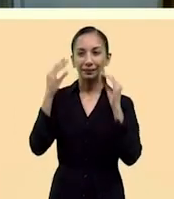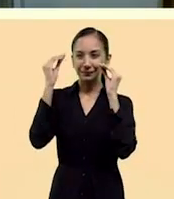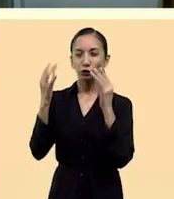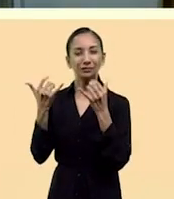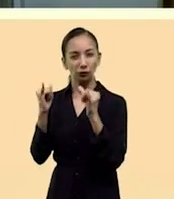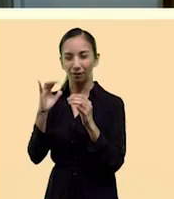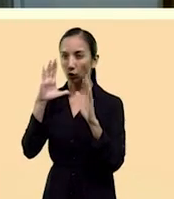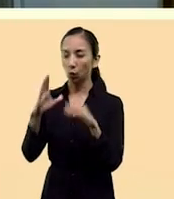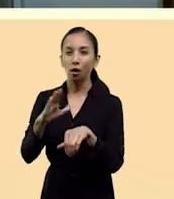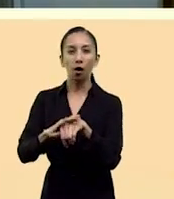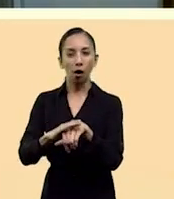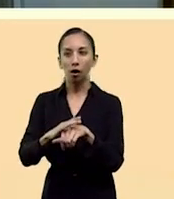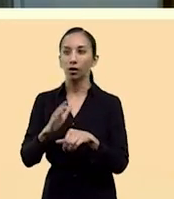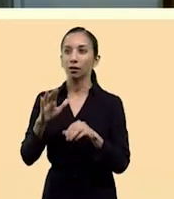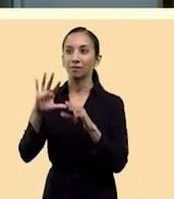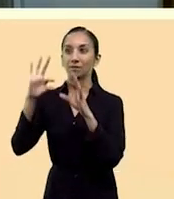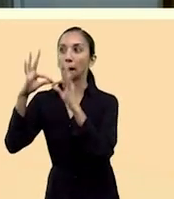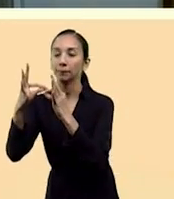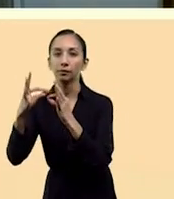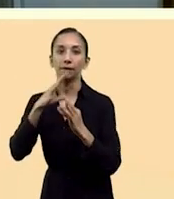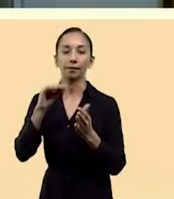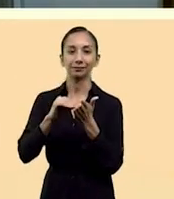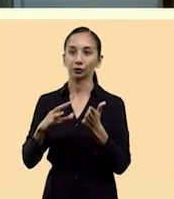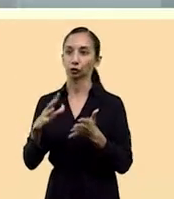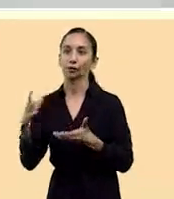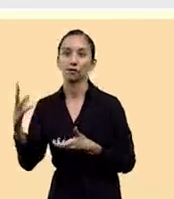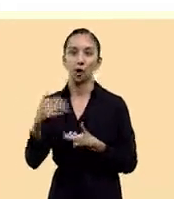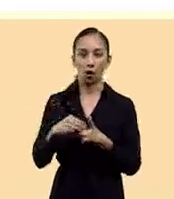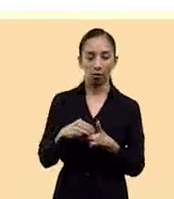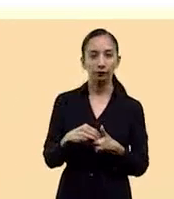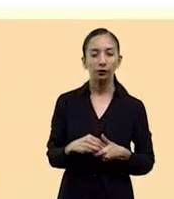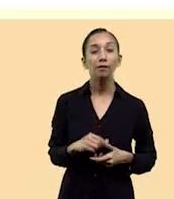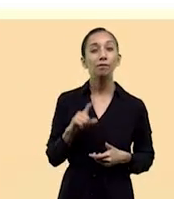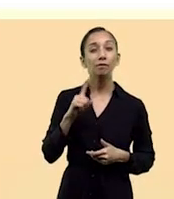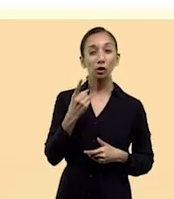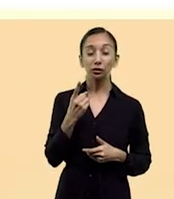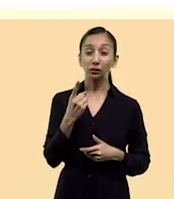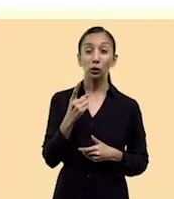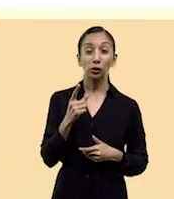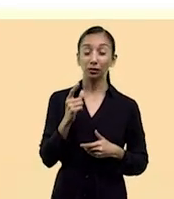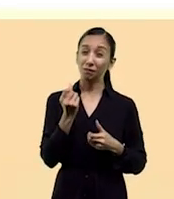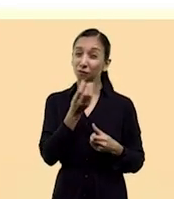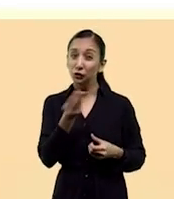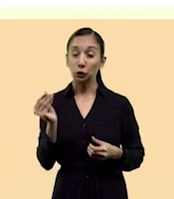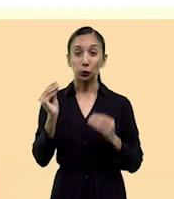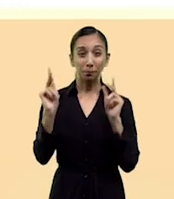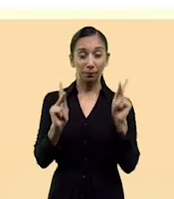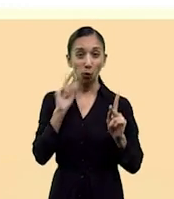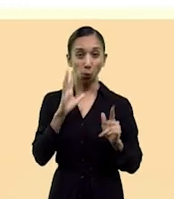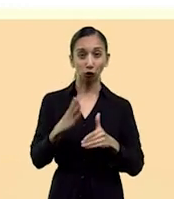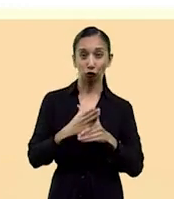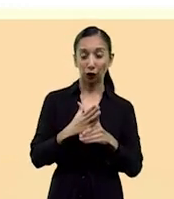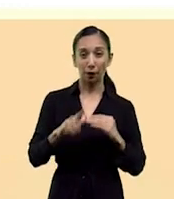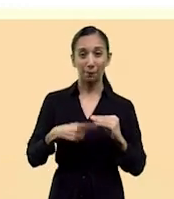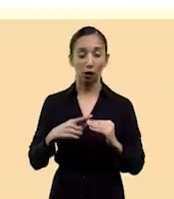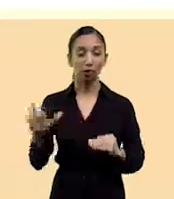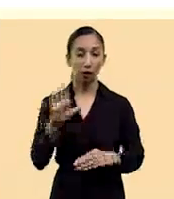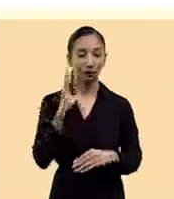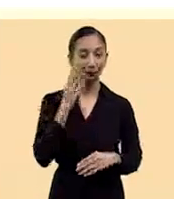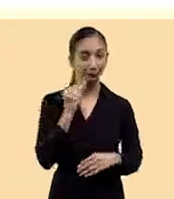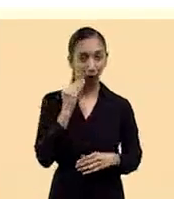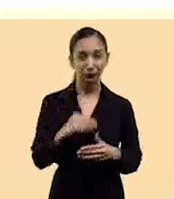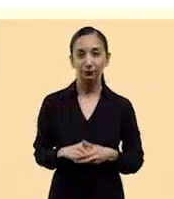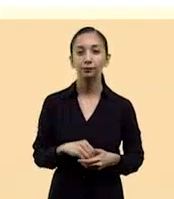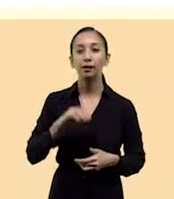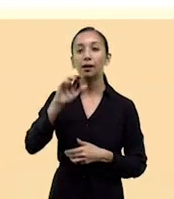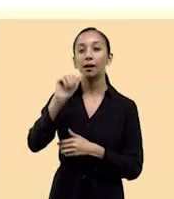engage families in their children's education. First, we'll hear from Alicia Morris, who teaches AP Computer Science at Mendez High School, and